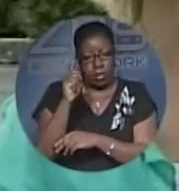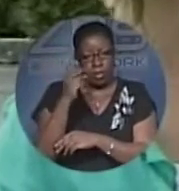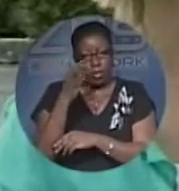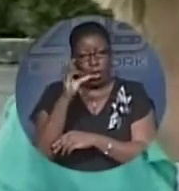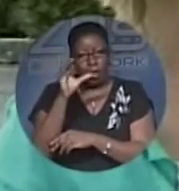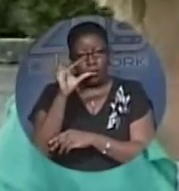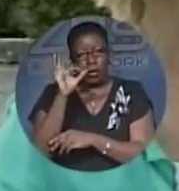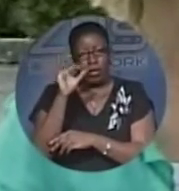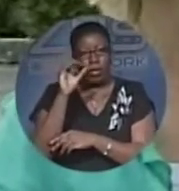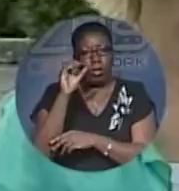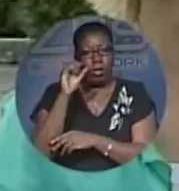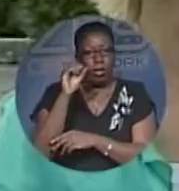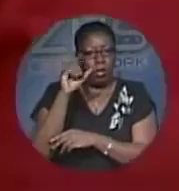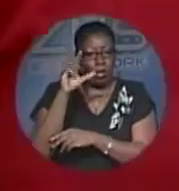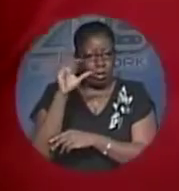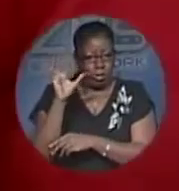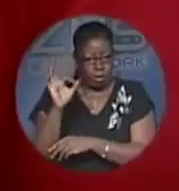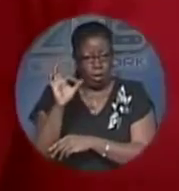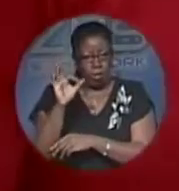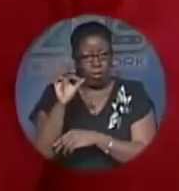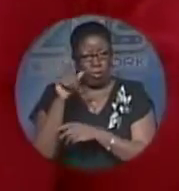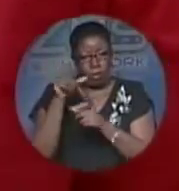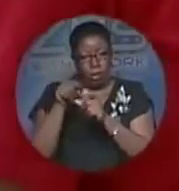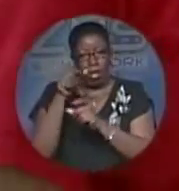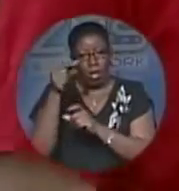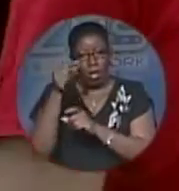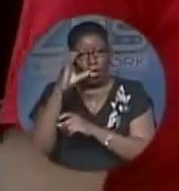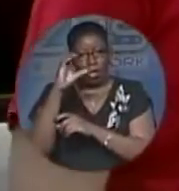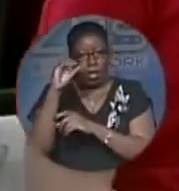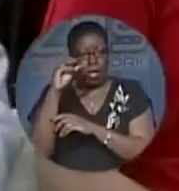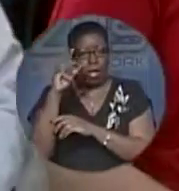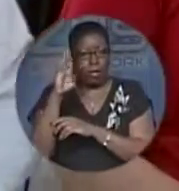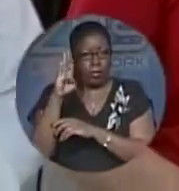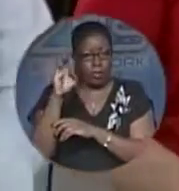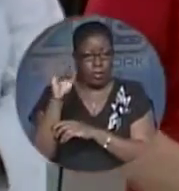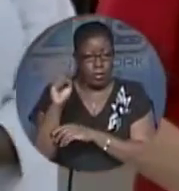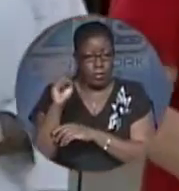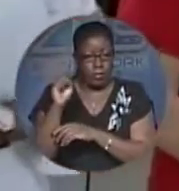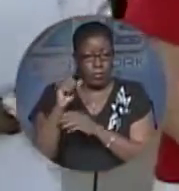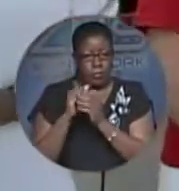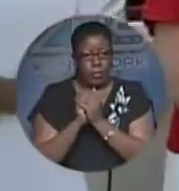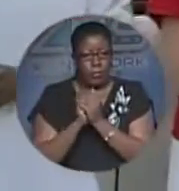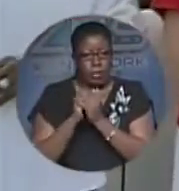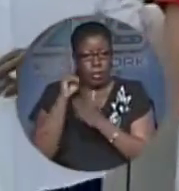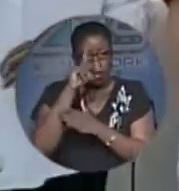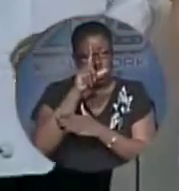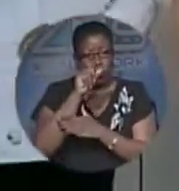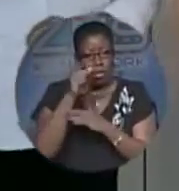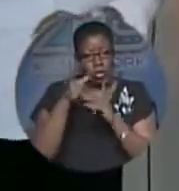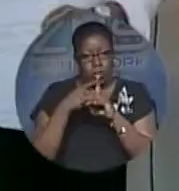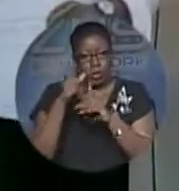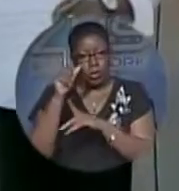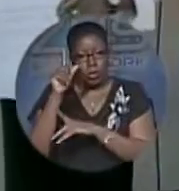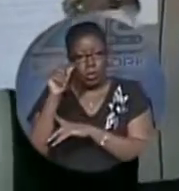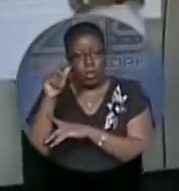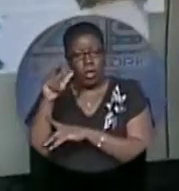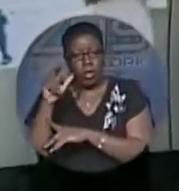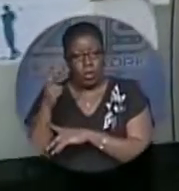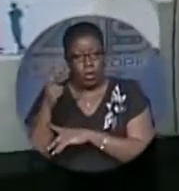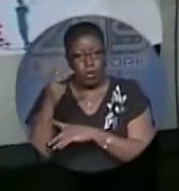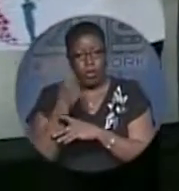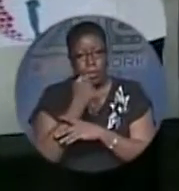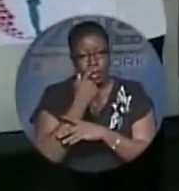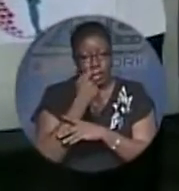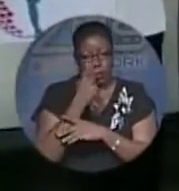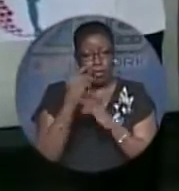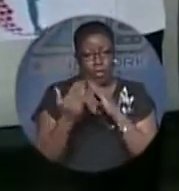well as the car for someone who's lucky. Registration is Monday, February 20th through Thursday the 23rd from 11 a.m. to 3